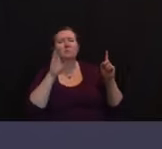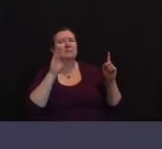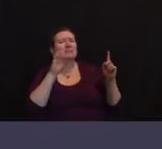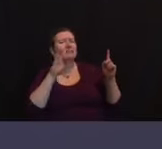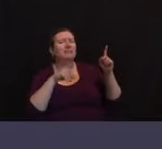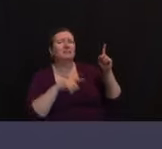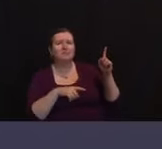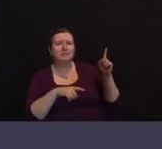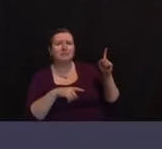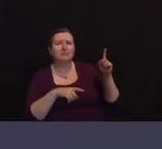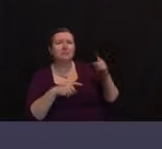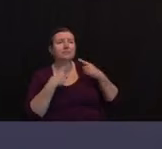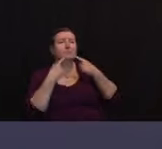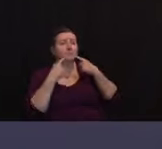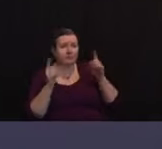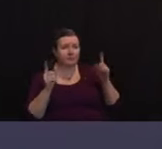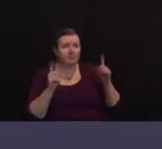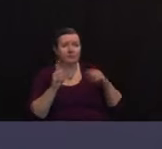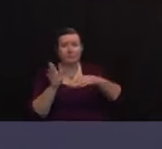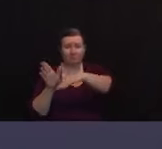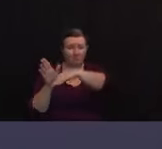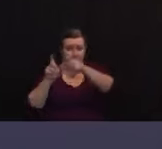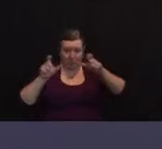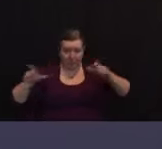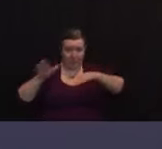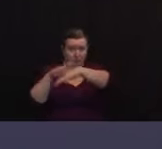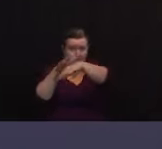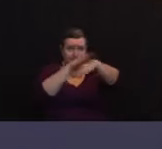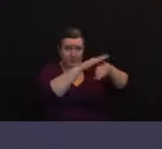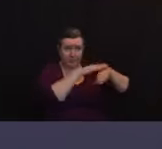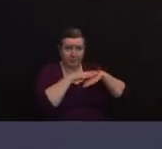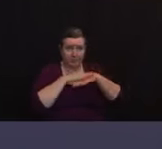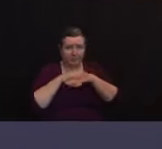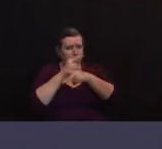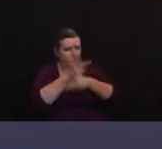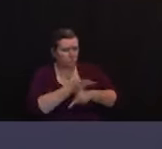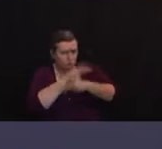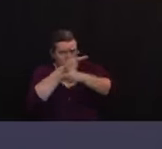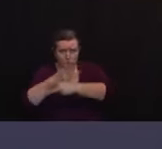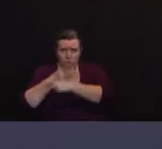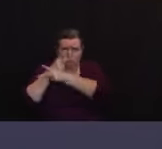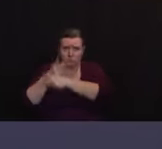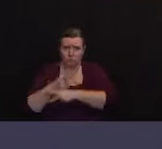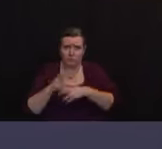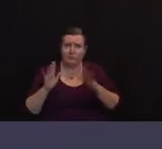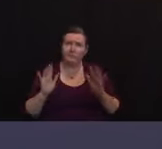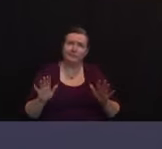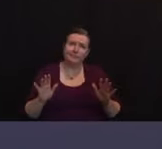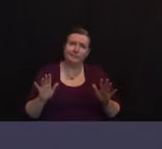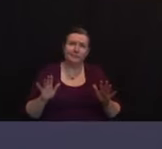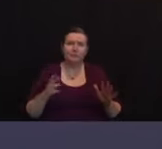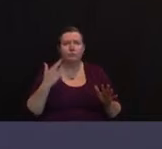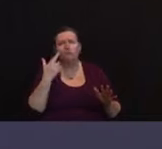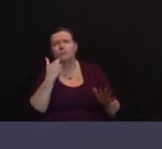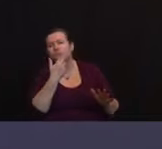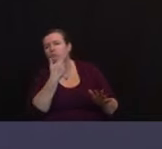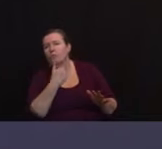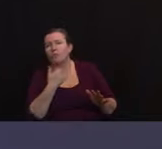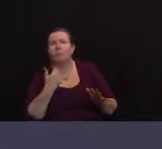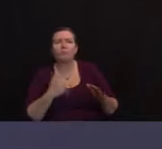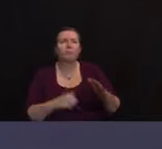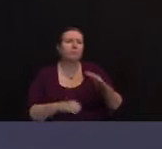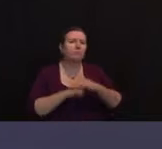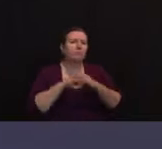be cautious. So they're not giving us prescribed, your restaurants ought to be at X%, but they are